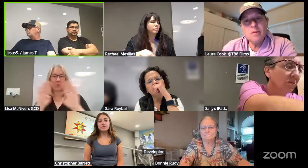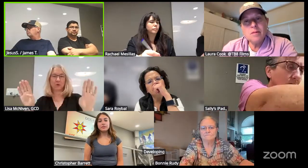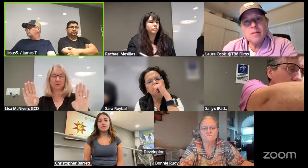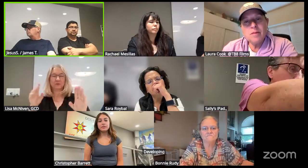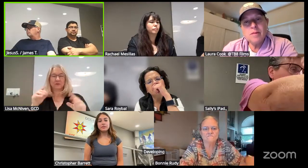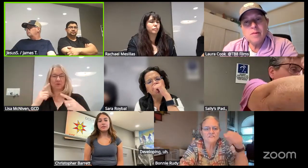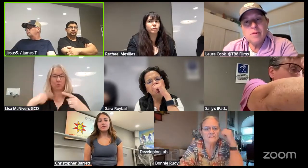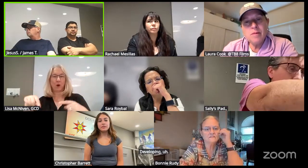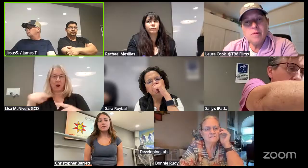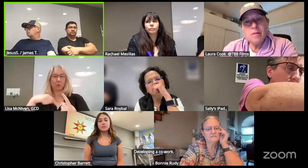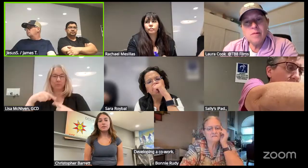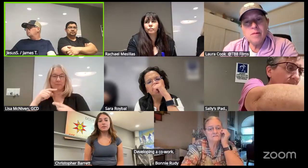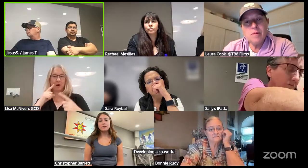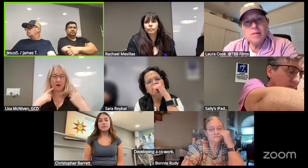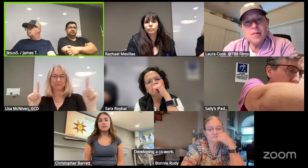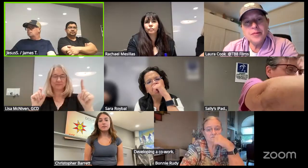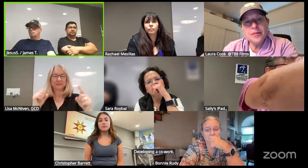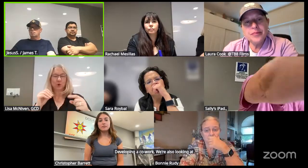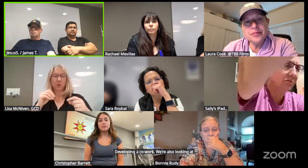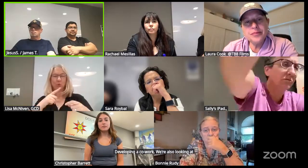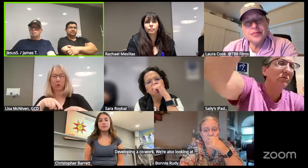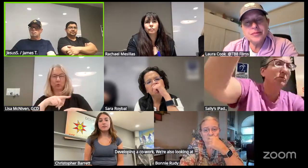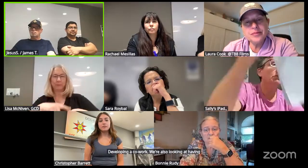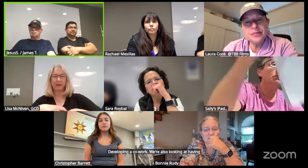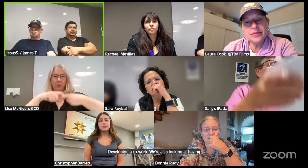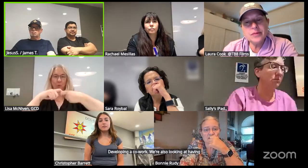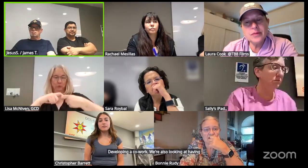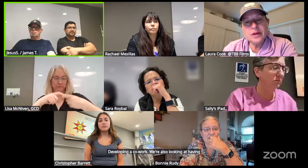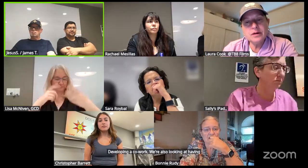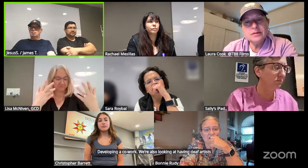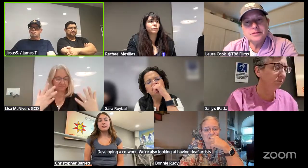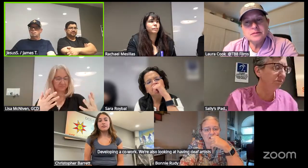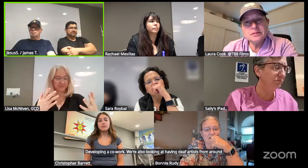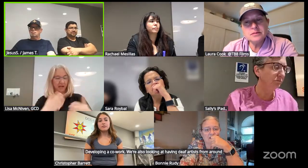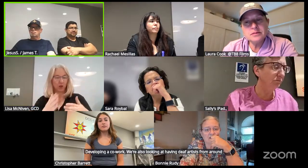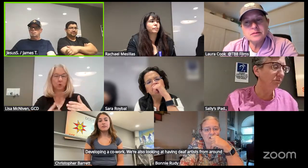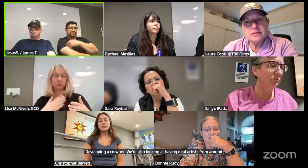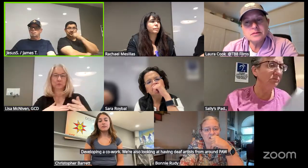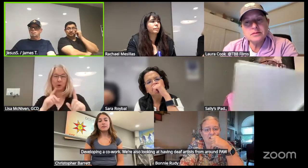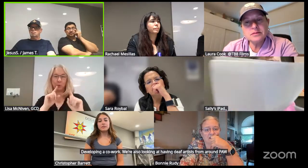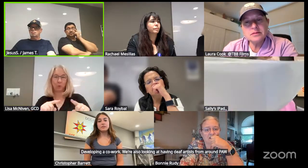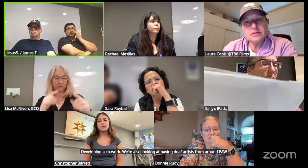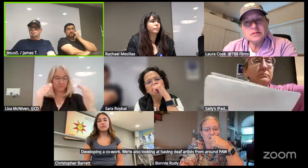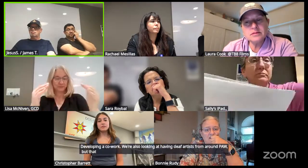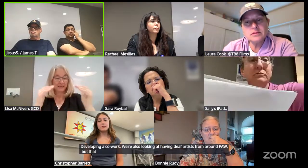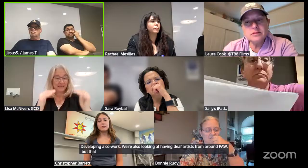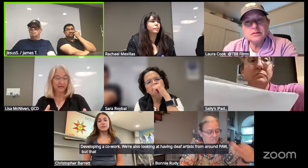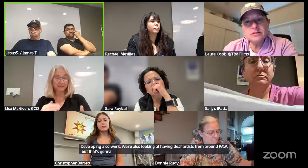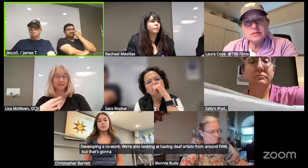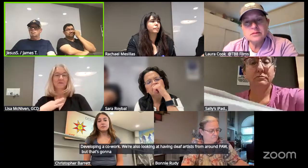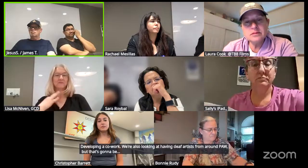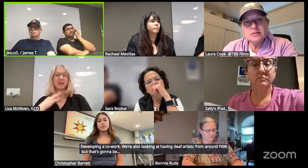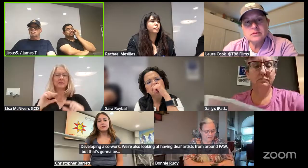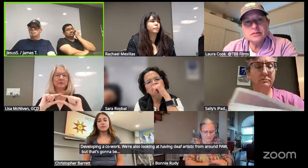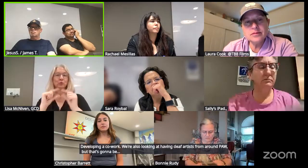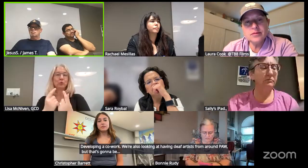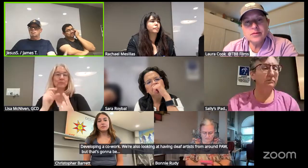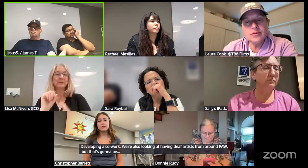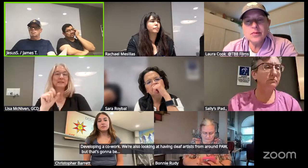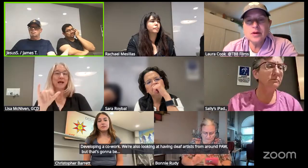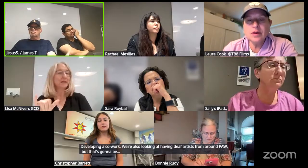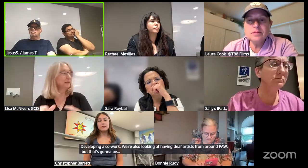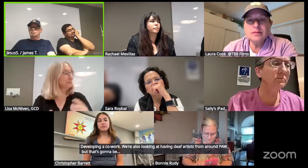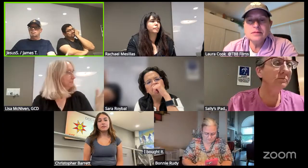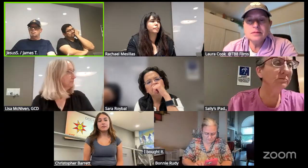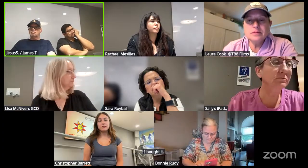wall. We're also looking at having deaf artists from around PAW, but that is going to be on hold, so we'll wait